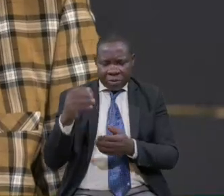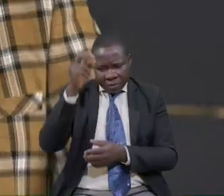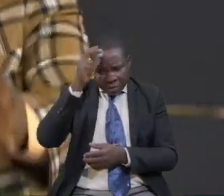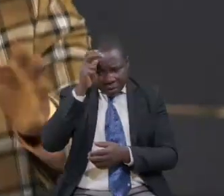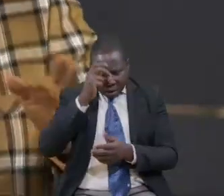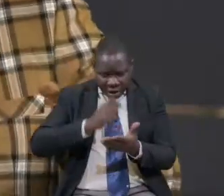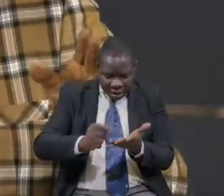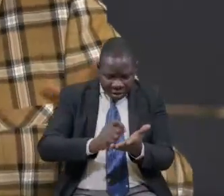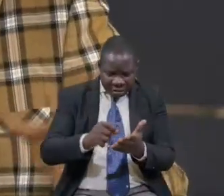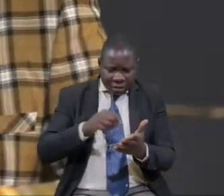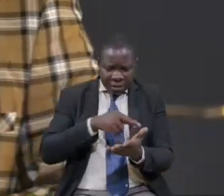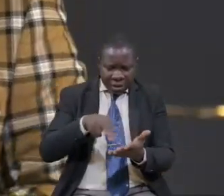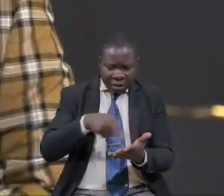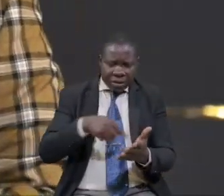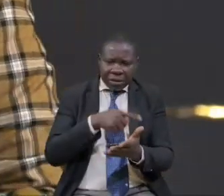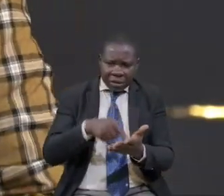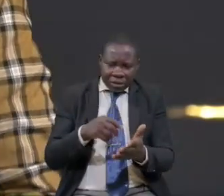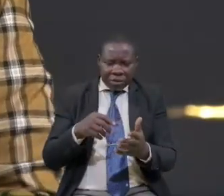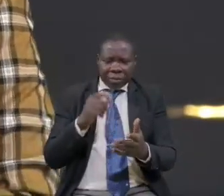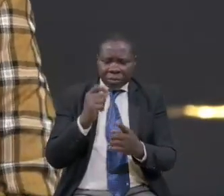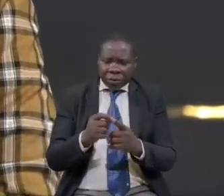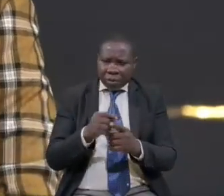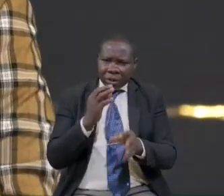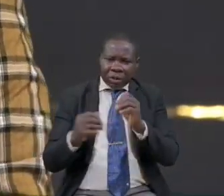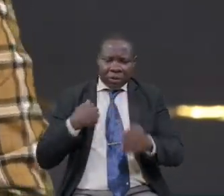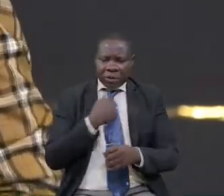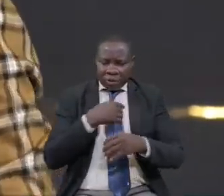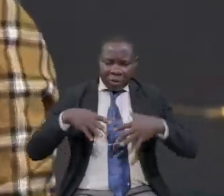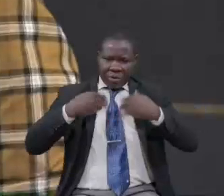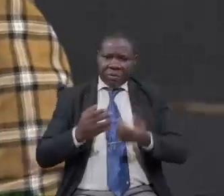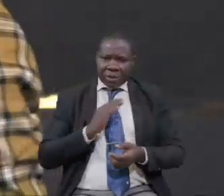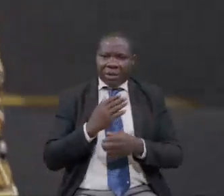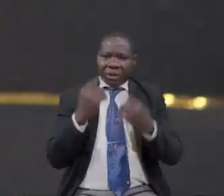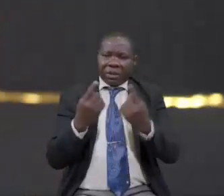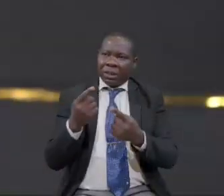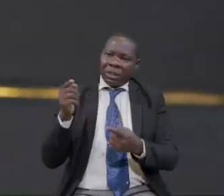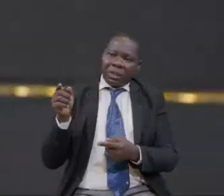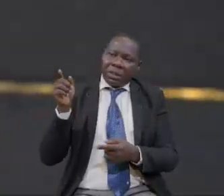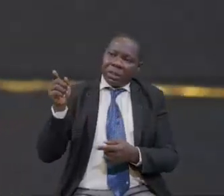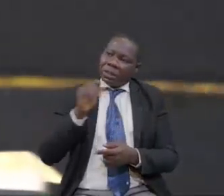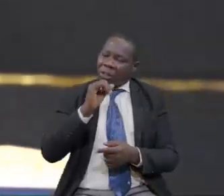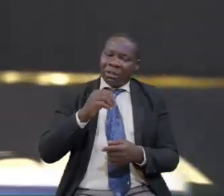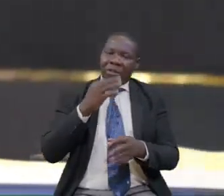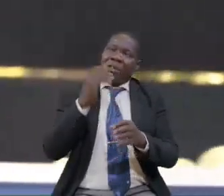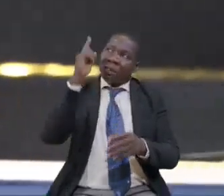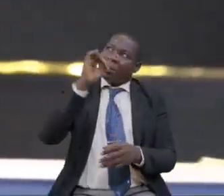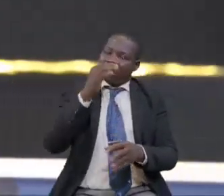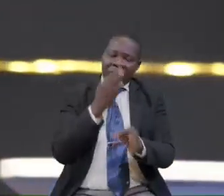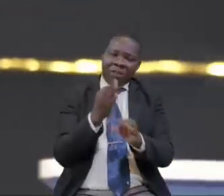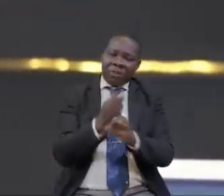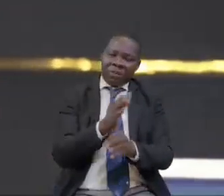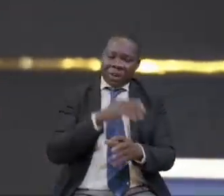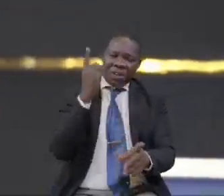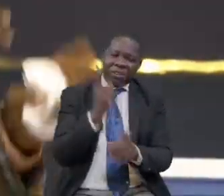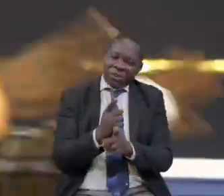sins, he is faithful and just. You want to pay attention, because this person quoting the Bible is quoting it